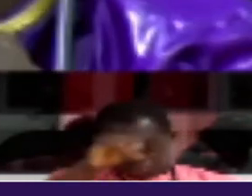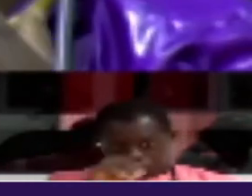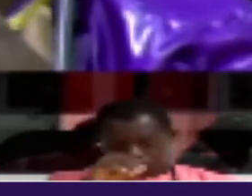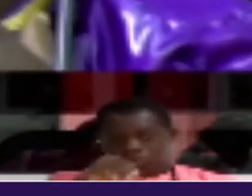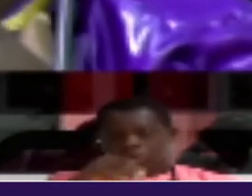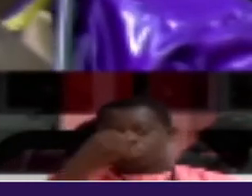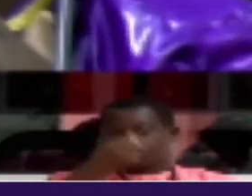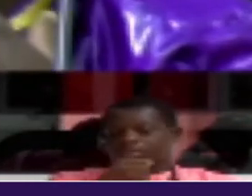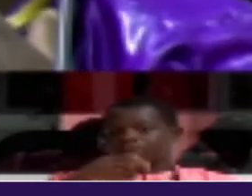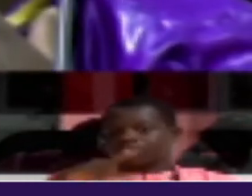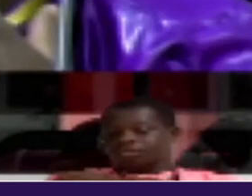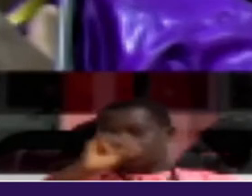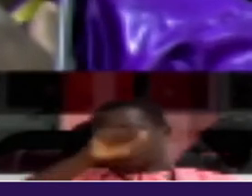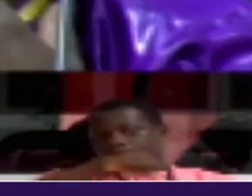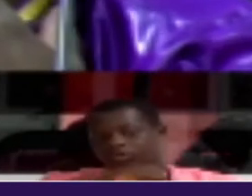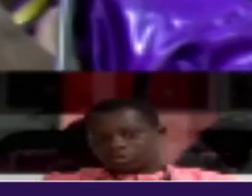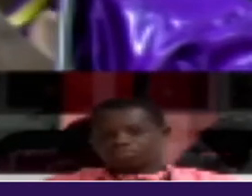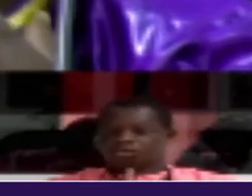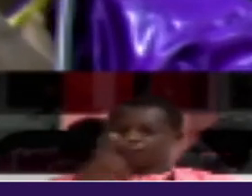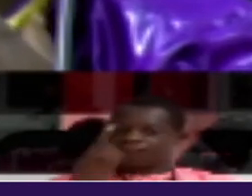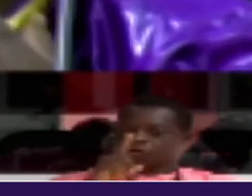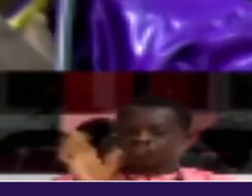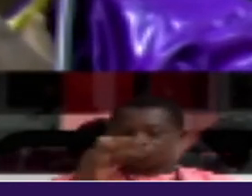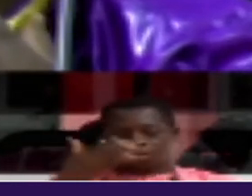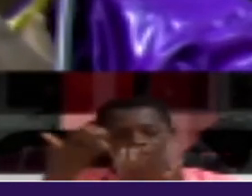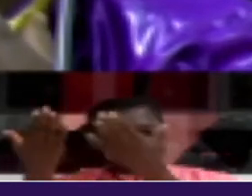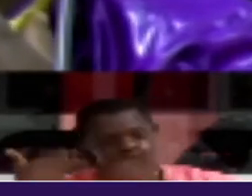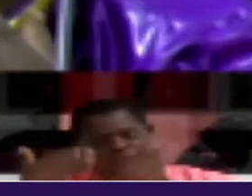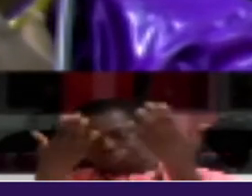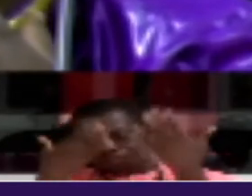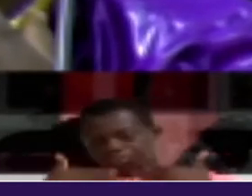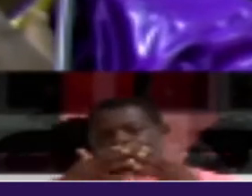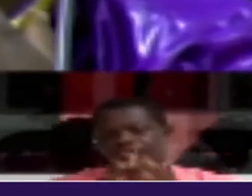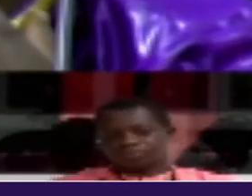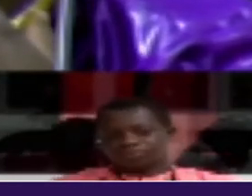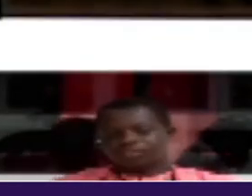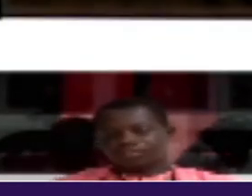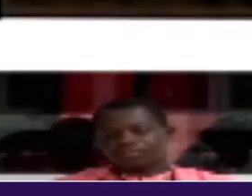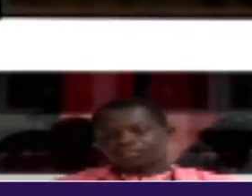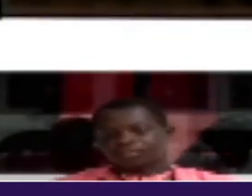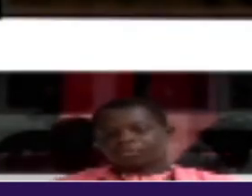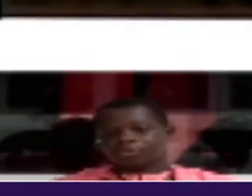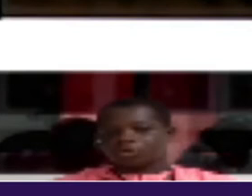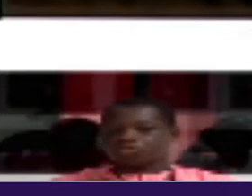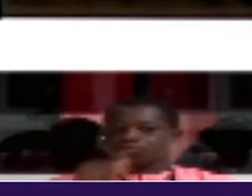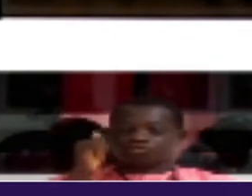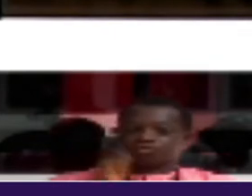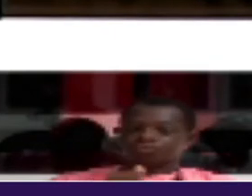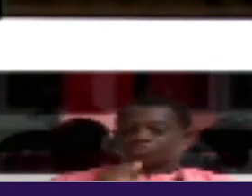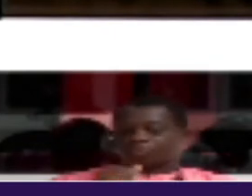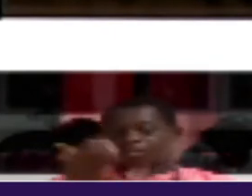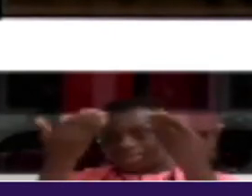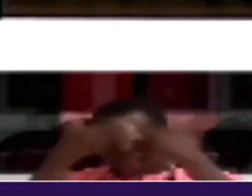to sort out yourself? When I go, I take bath. I take my dinner.